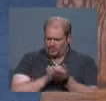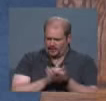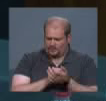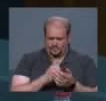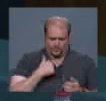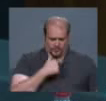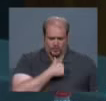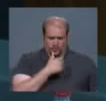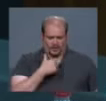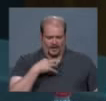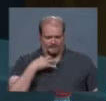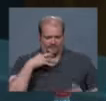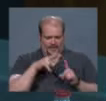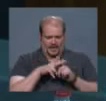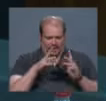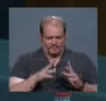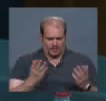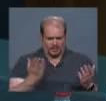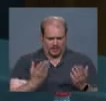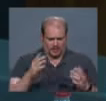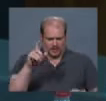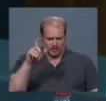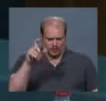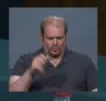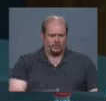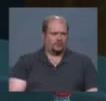Do we have the applicant here?